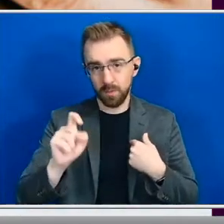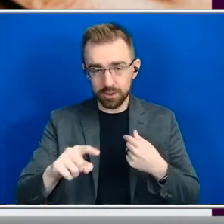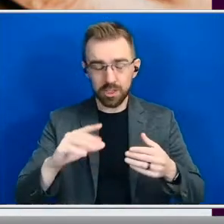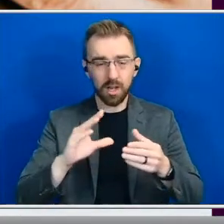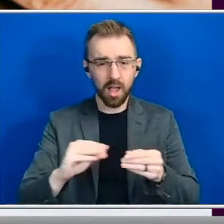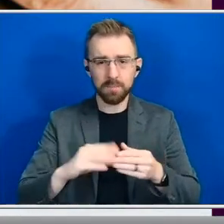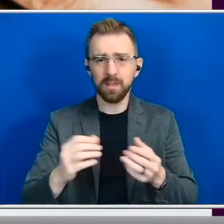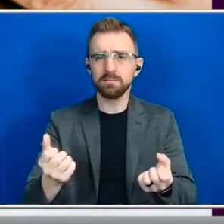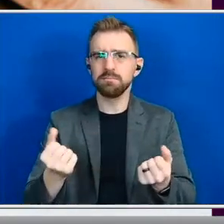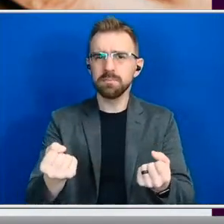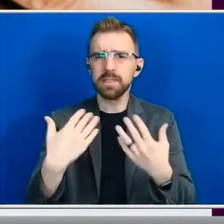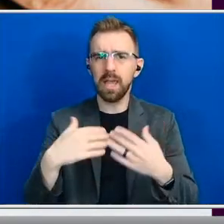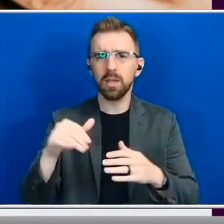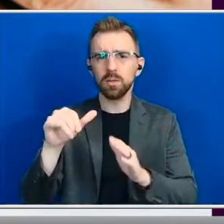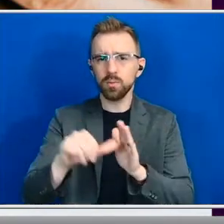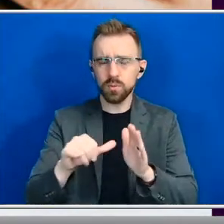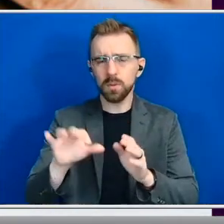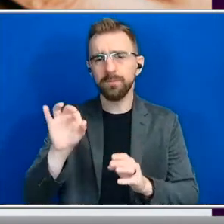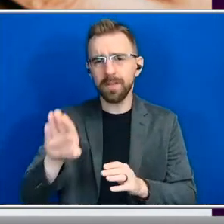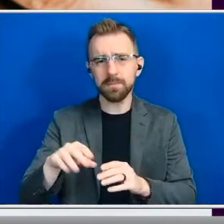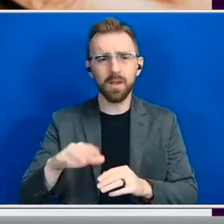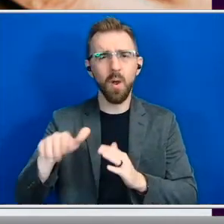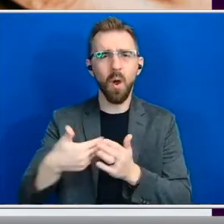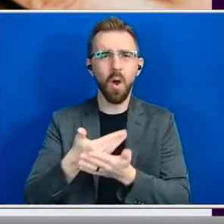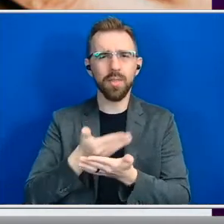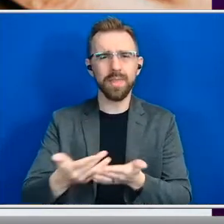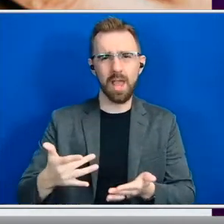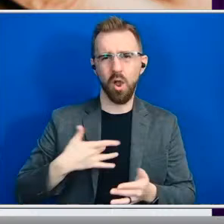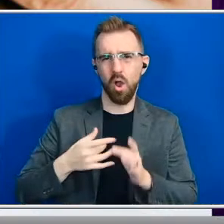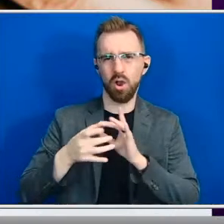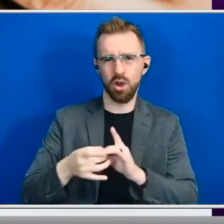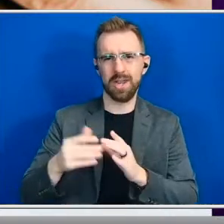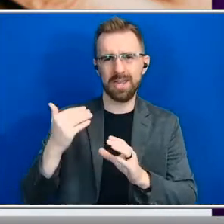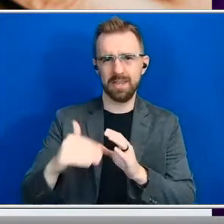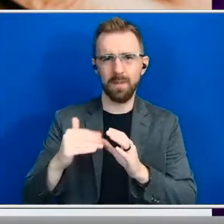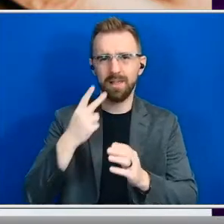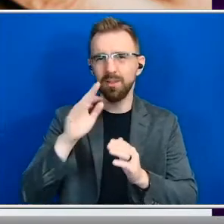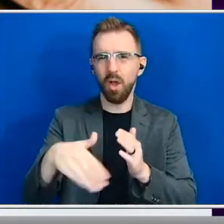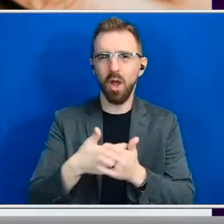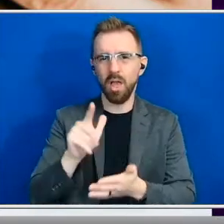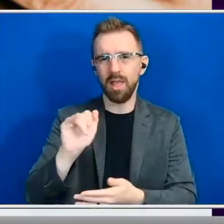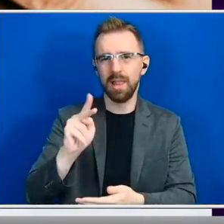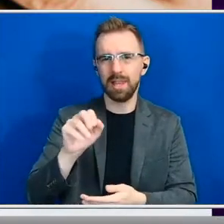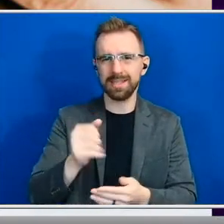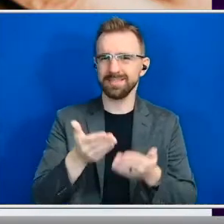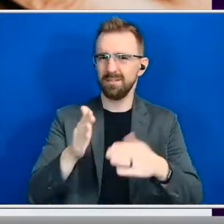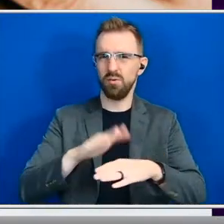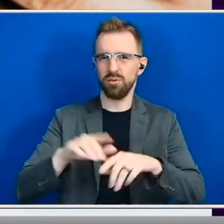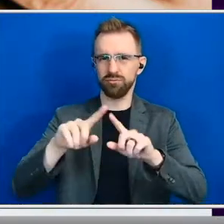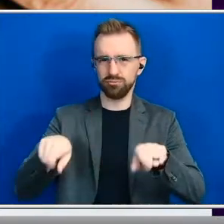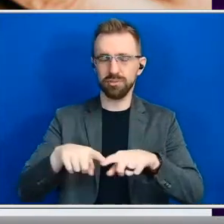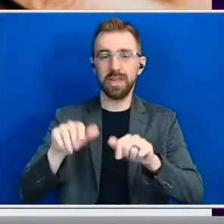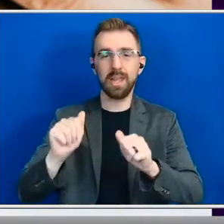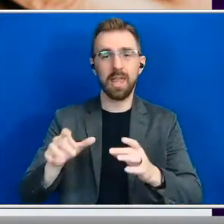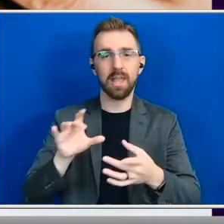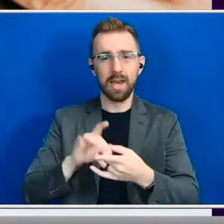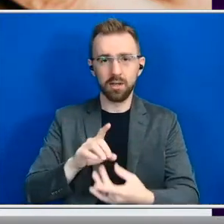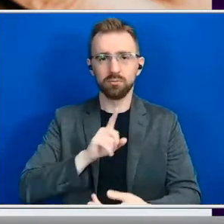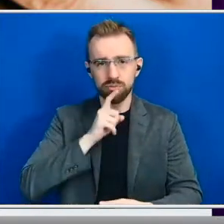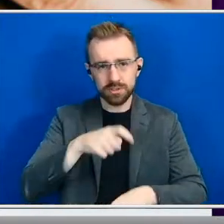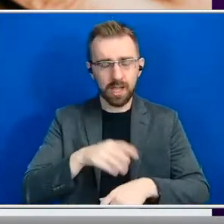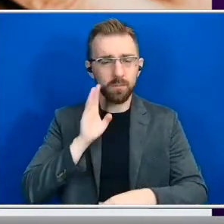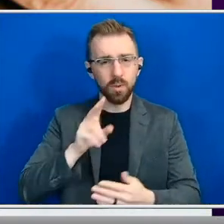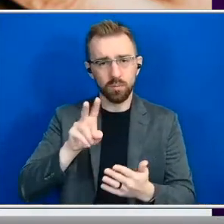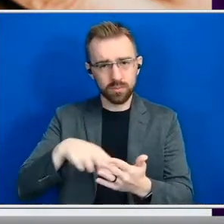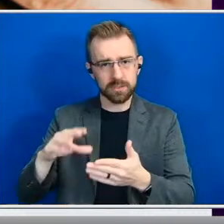YouTube, Facebook, or the All Things Heart email. You'll find all the links right there on your screen, and you can connect with us in real time. We will read your messages and